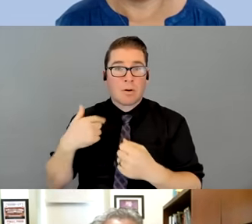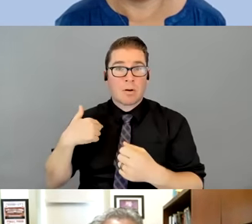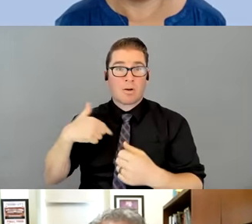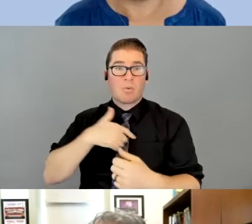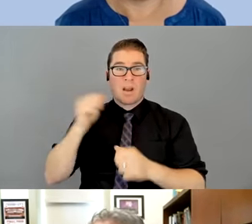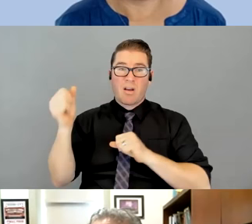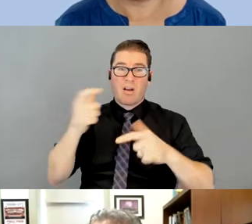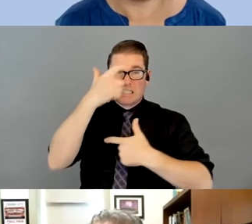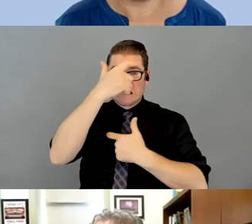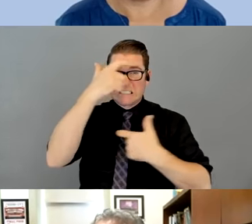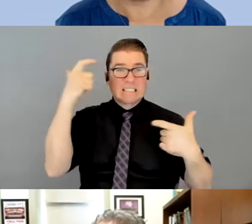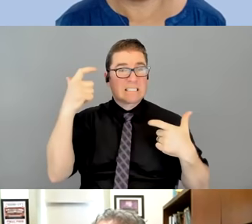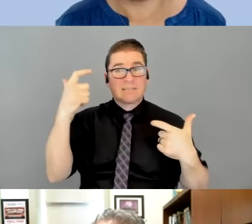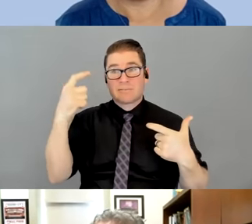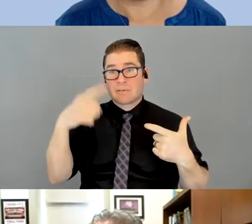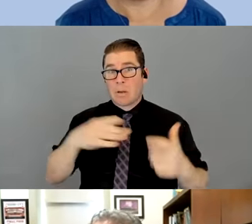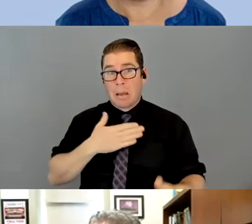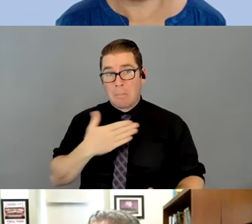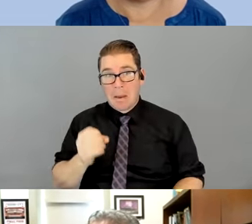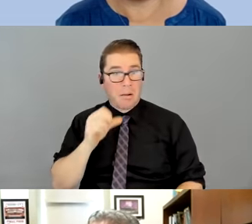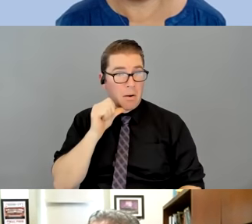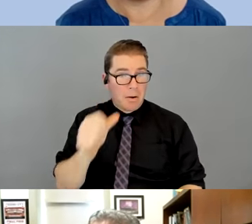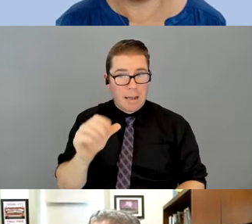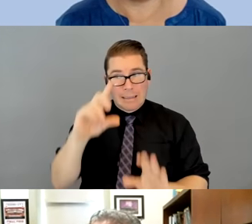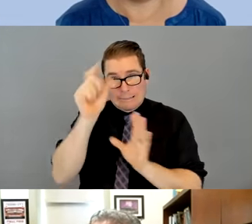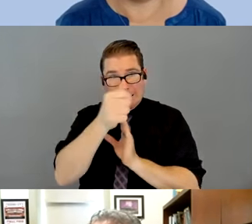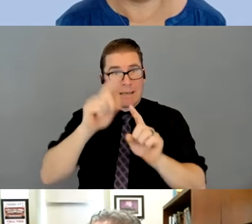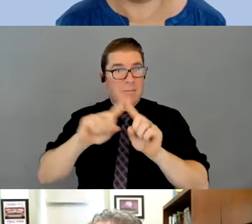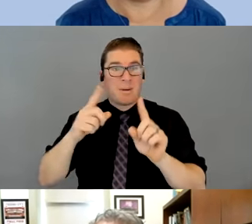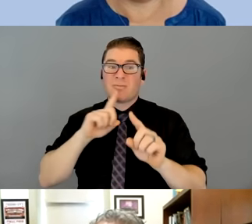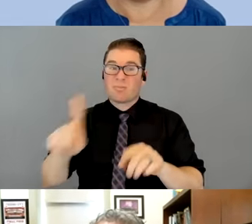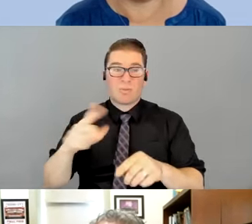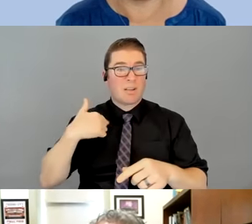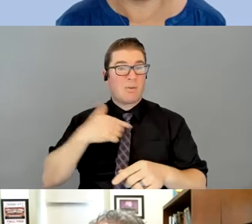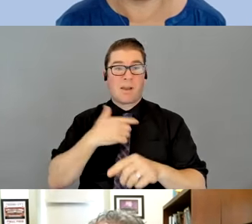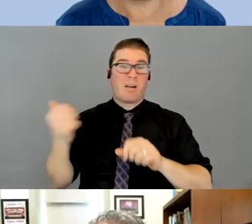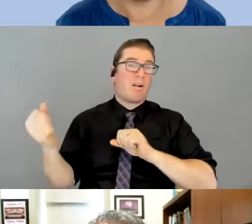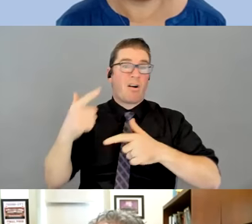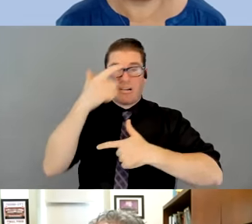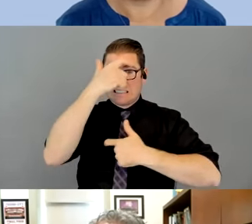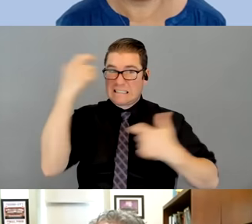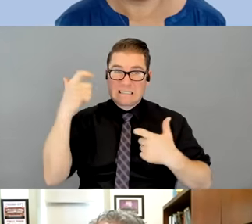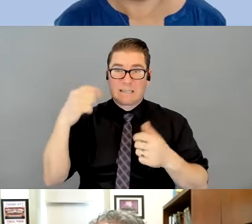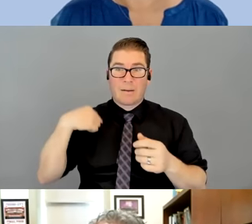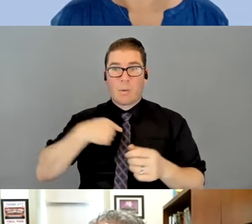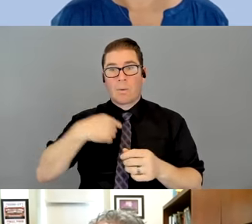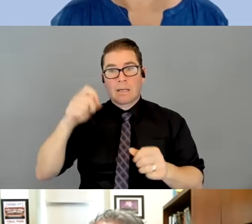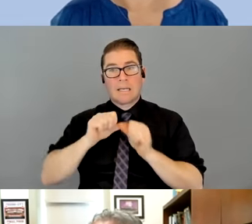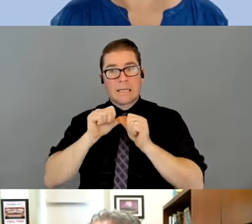not. And we just want to do what's best and keep moving forward and moving up. So